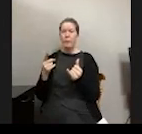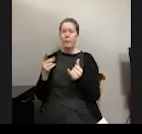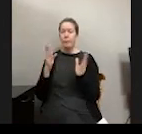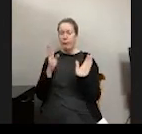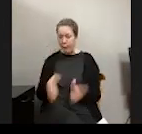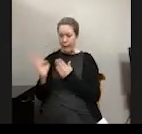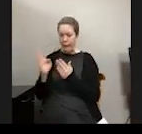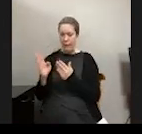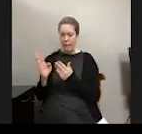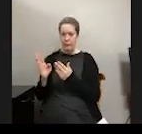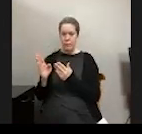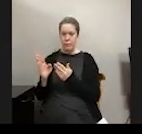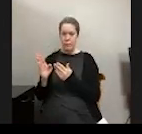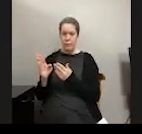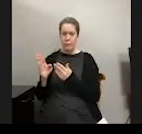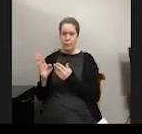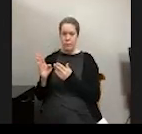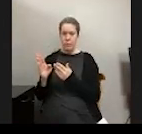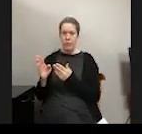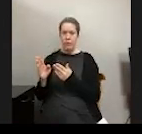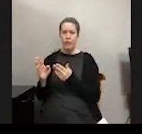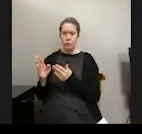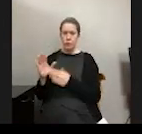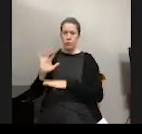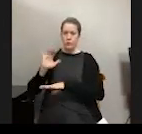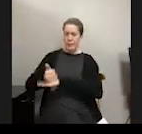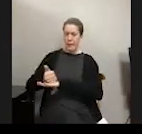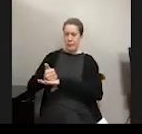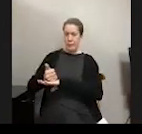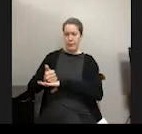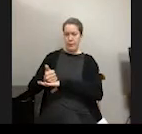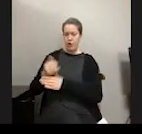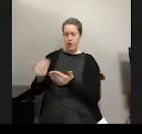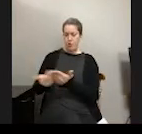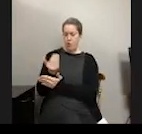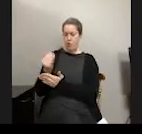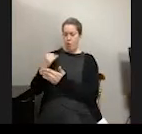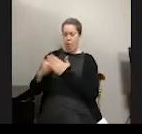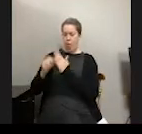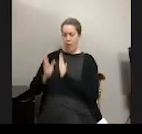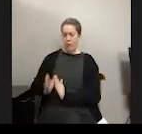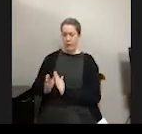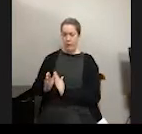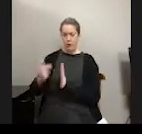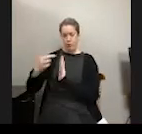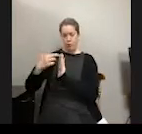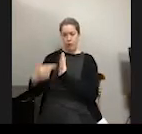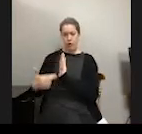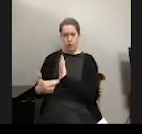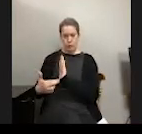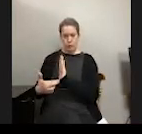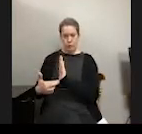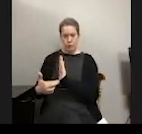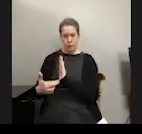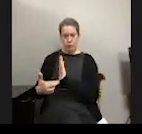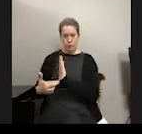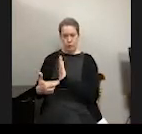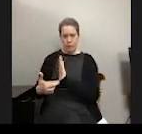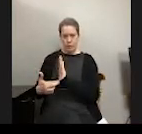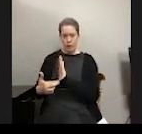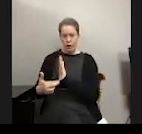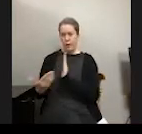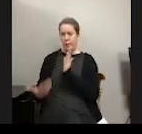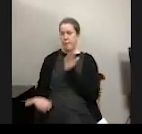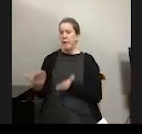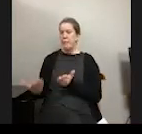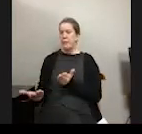for artists emerging or mid-career in order to actually show, you know, maybe highlight their website so somebody